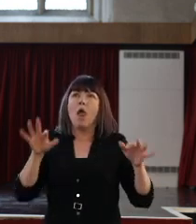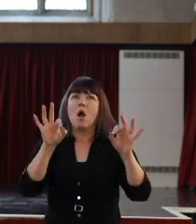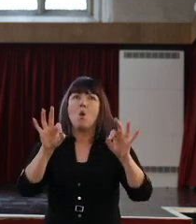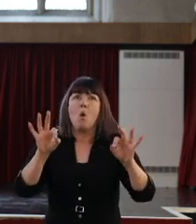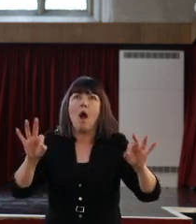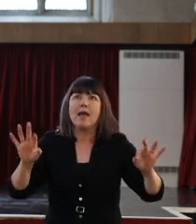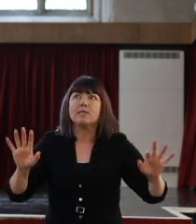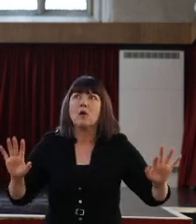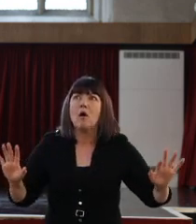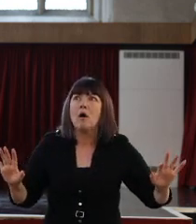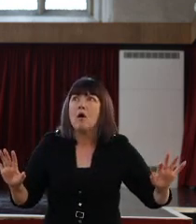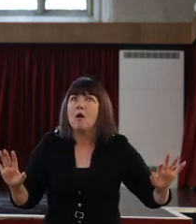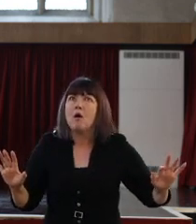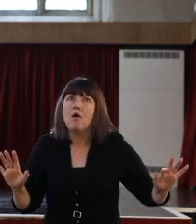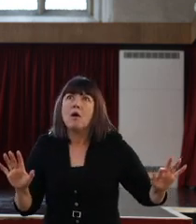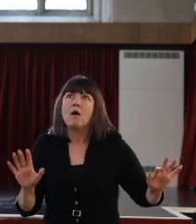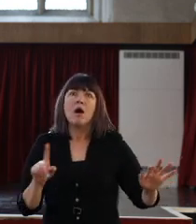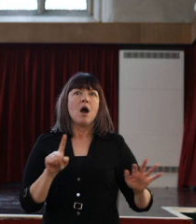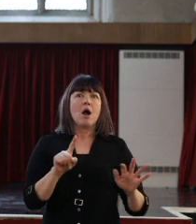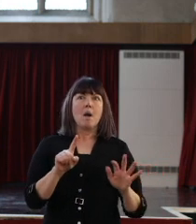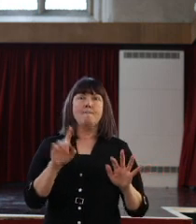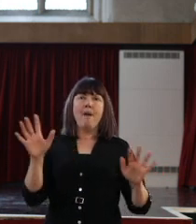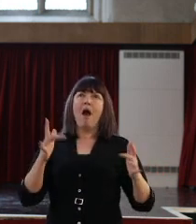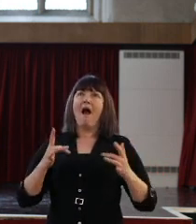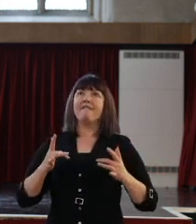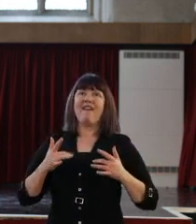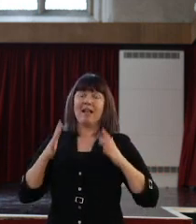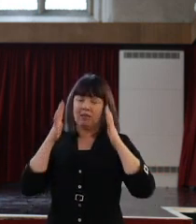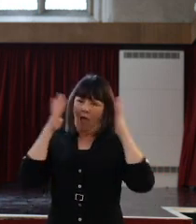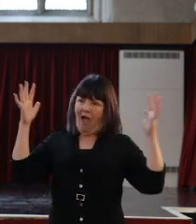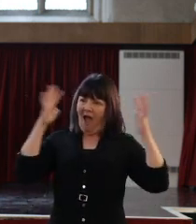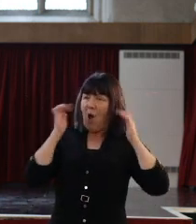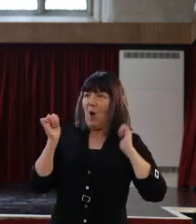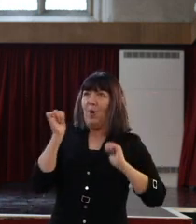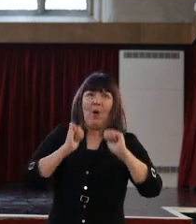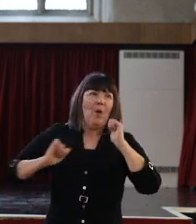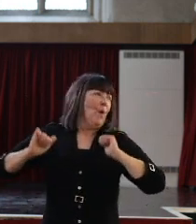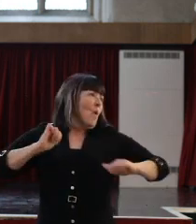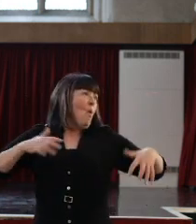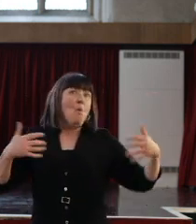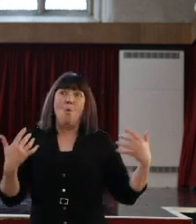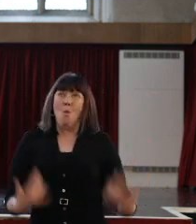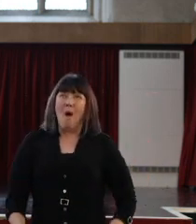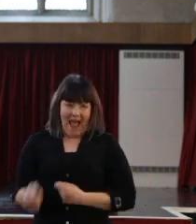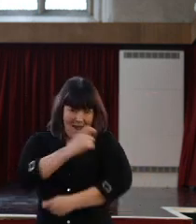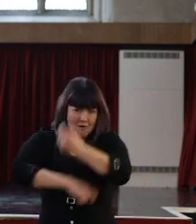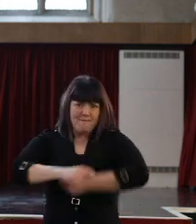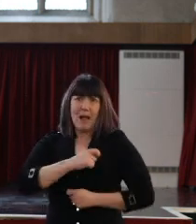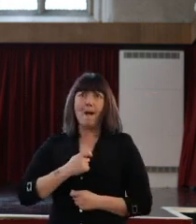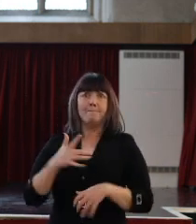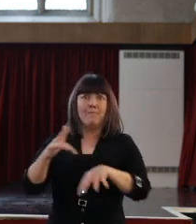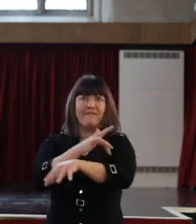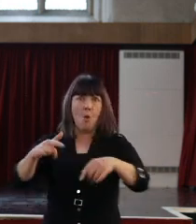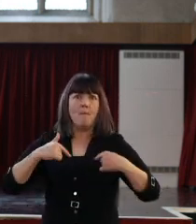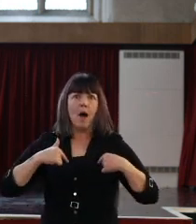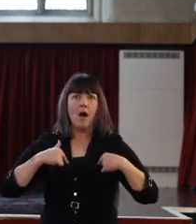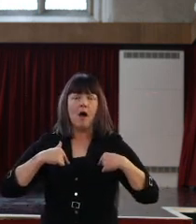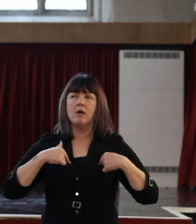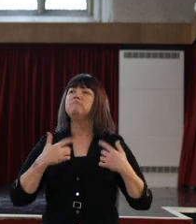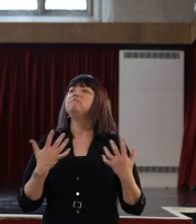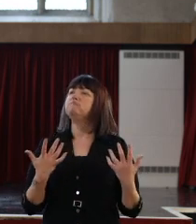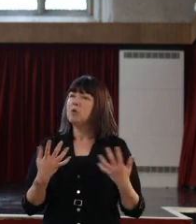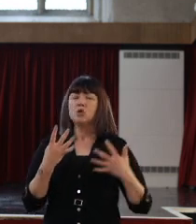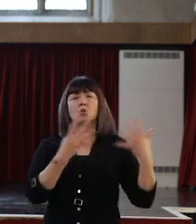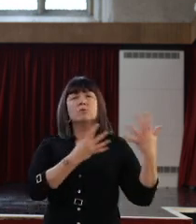I'm honest. But I felt 10 feet tall. Bloody hell, something had changed. I was a performer. So in 1994, I joined Crude Apache